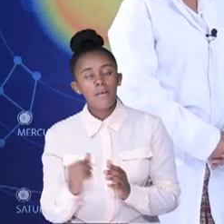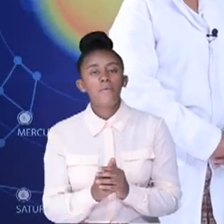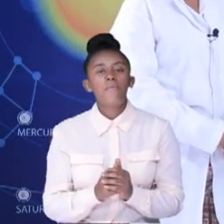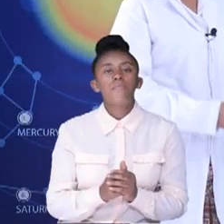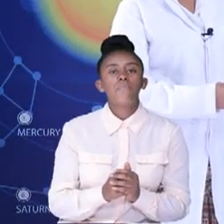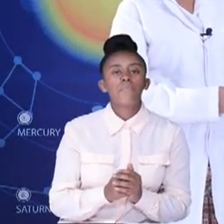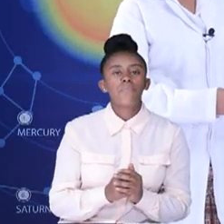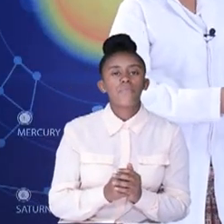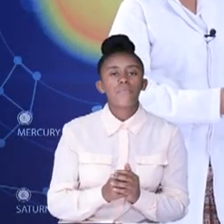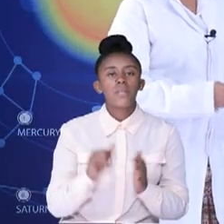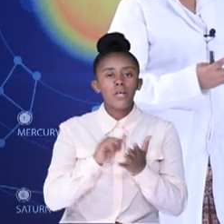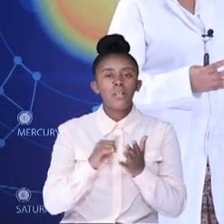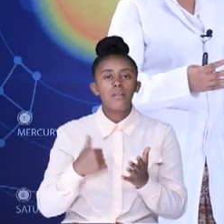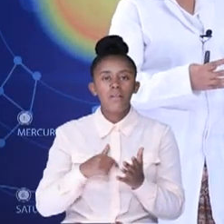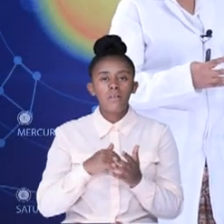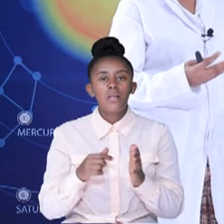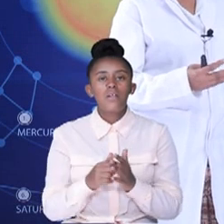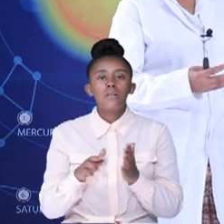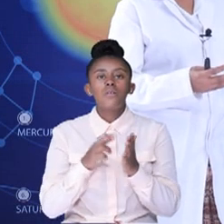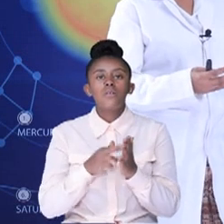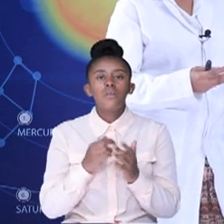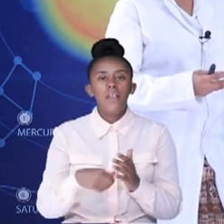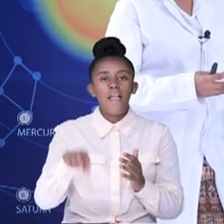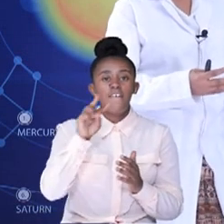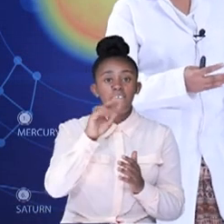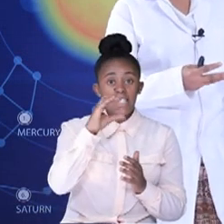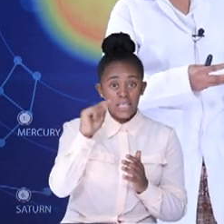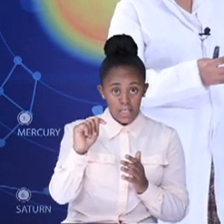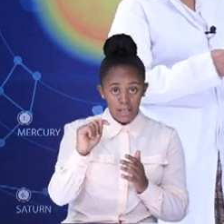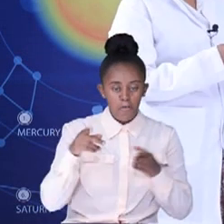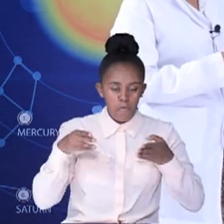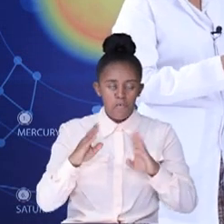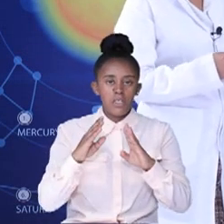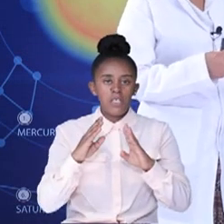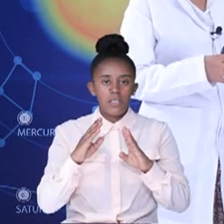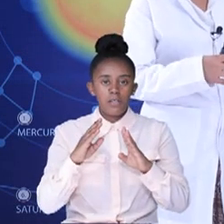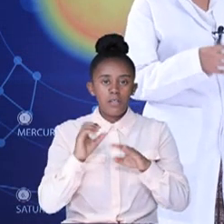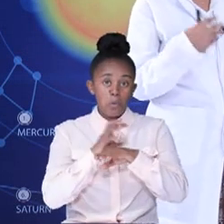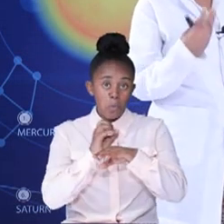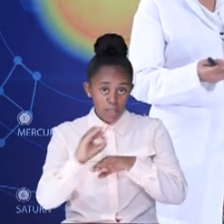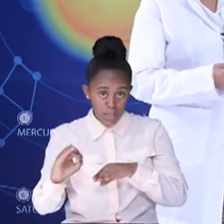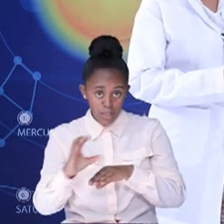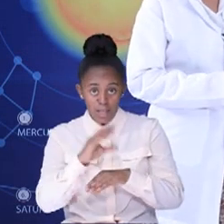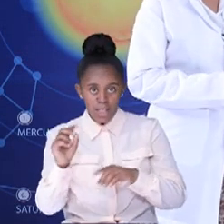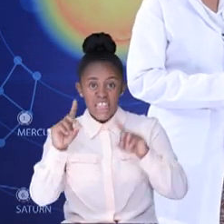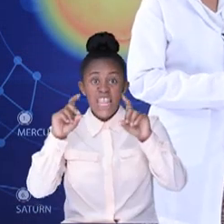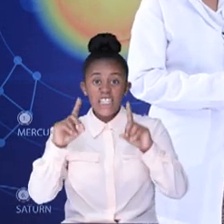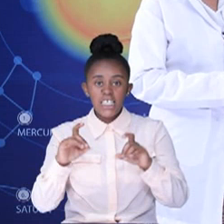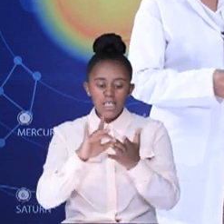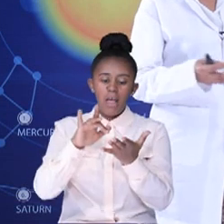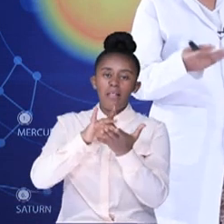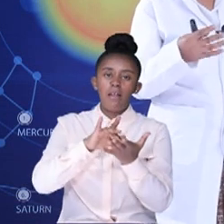one is that we have seen is the role of VCT centers. VCT means voluntary counseling and testing